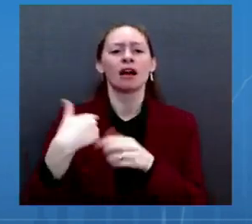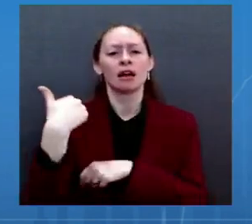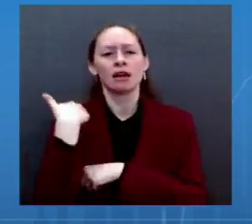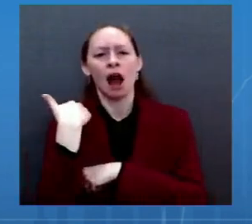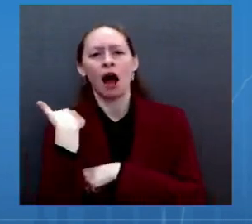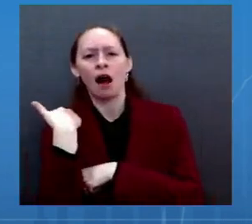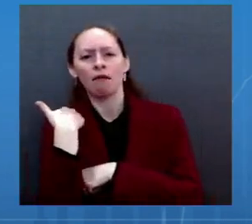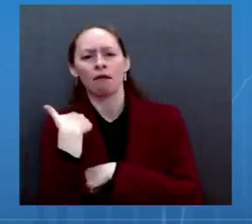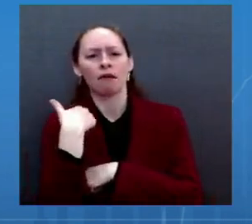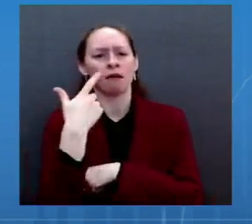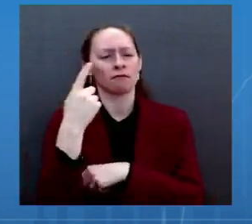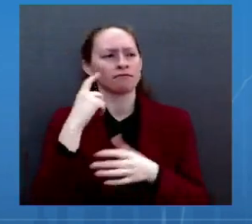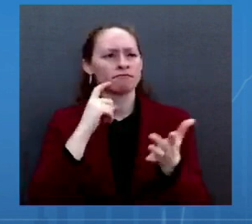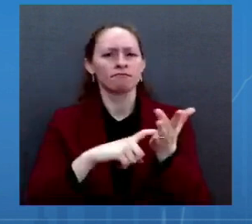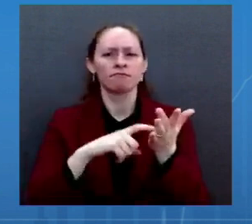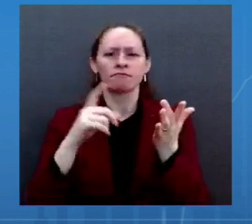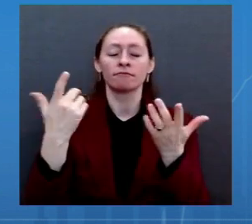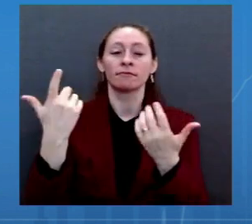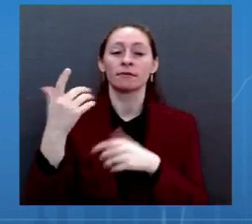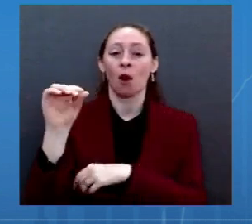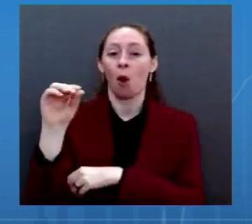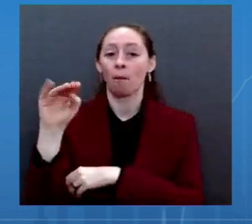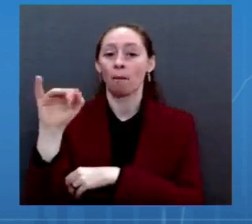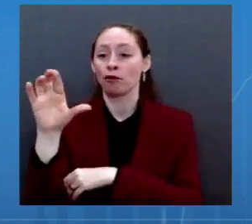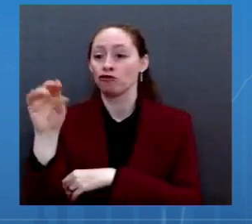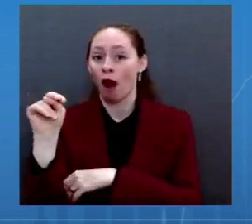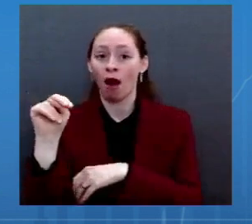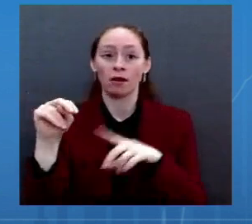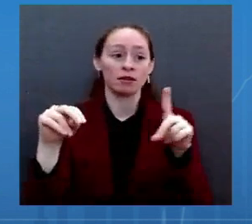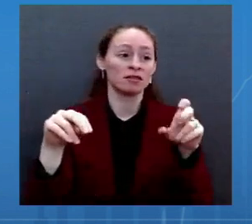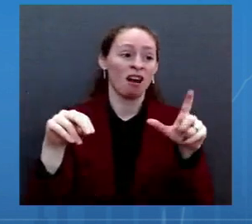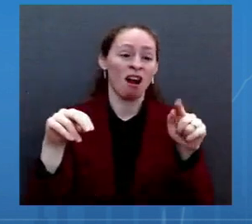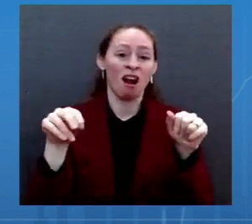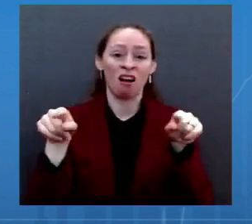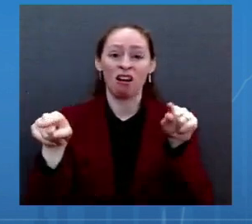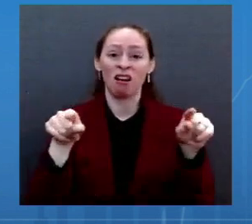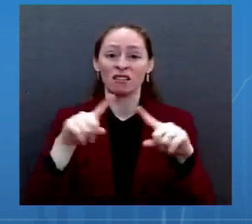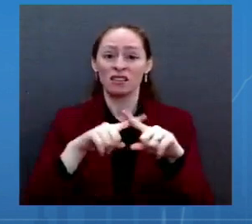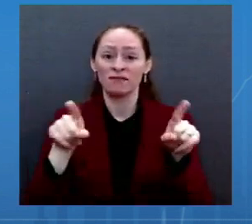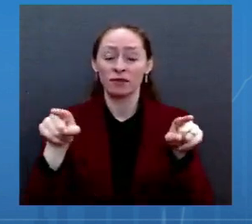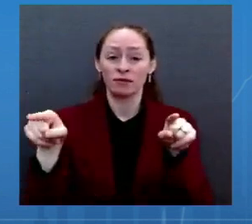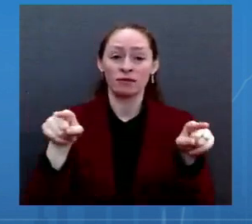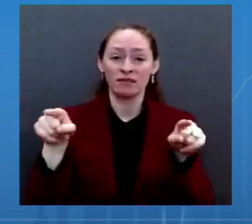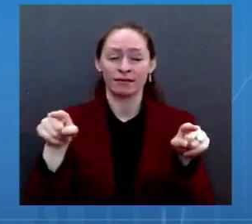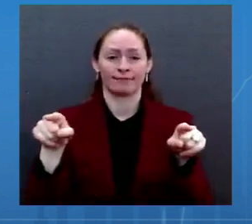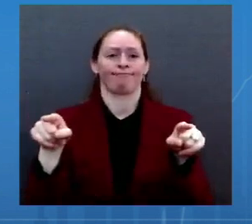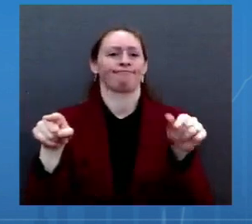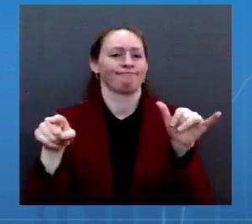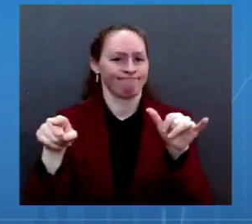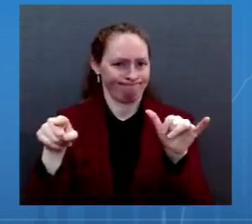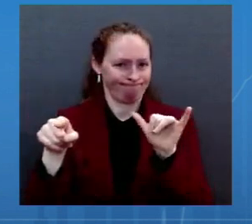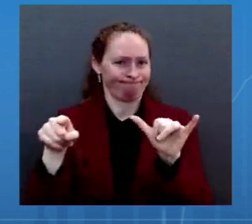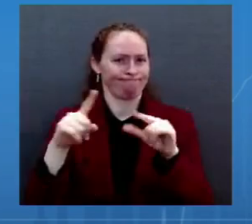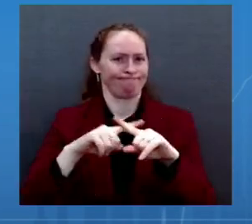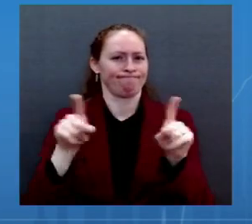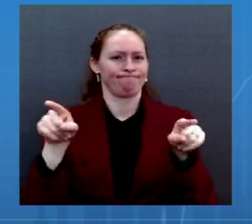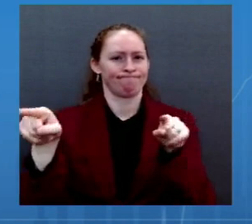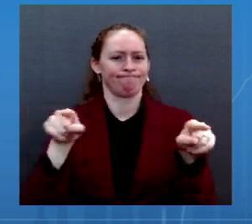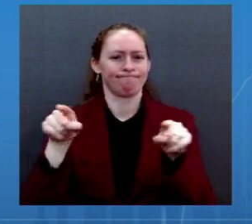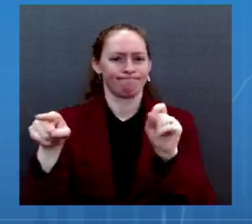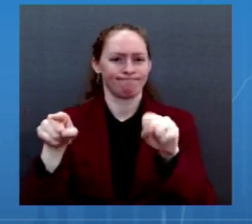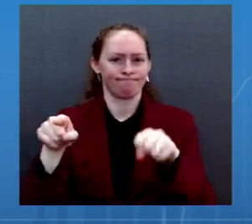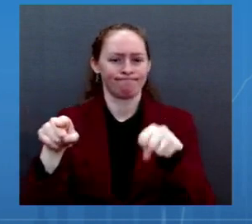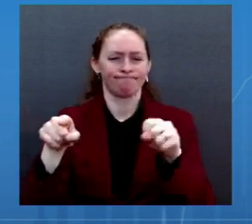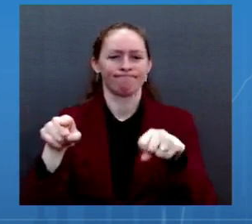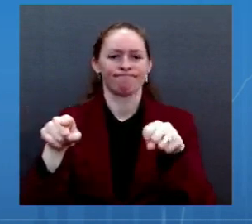of intensive care was 83%. Next slide. If you go now to in vitro animal studies, these